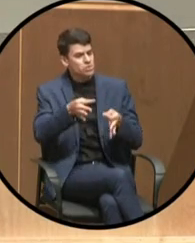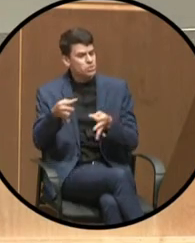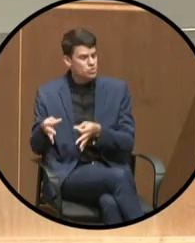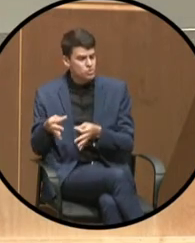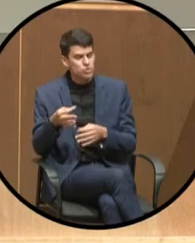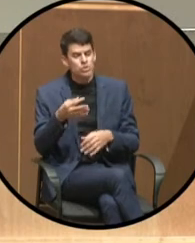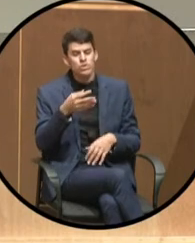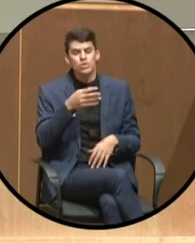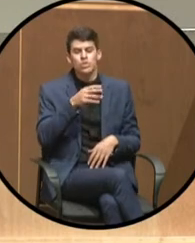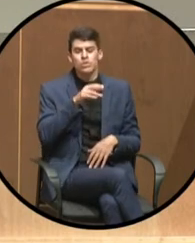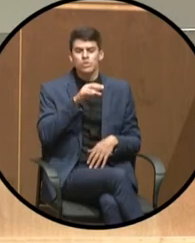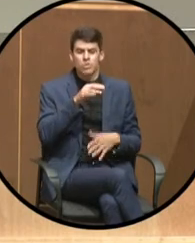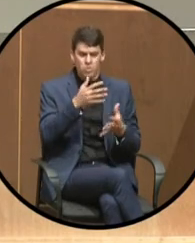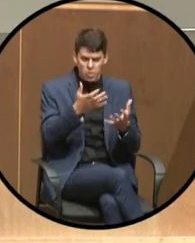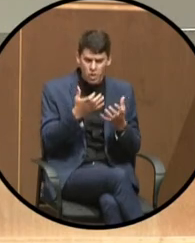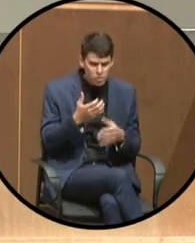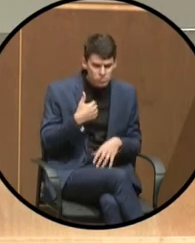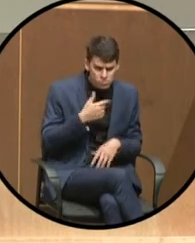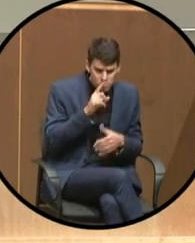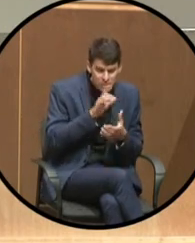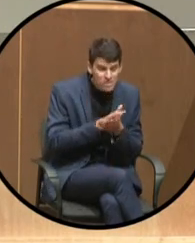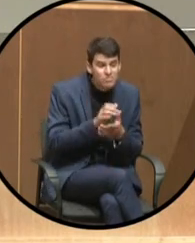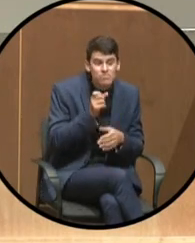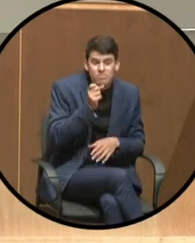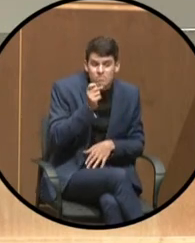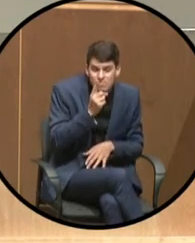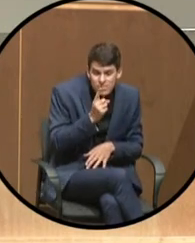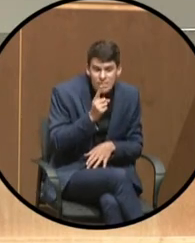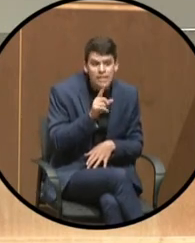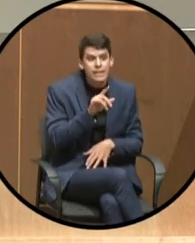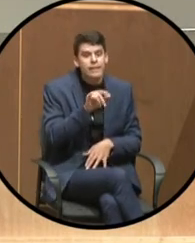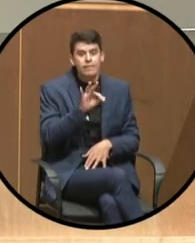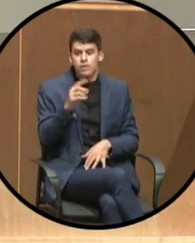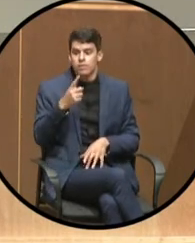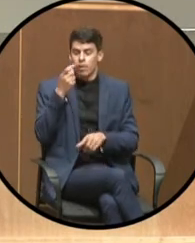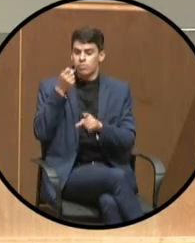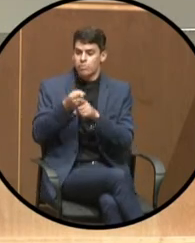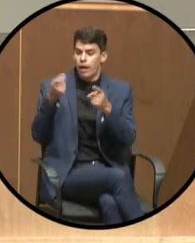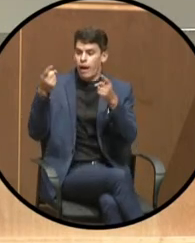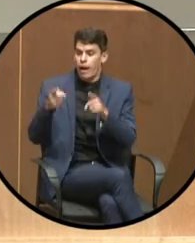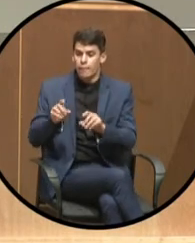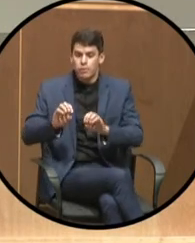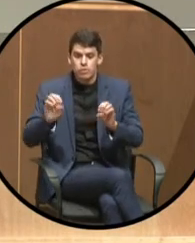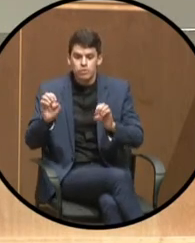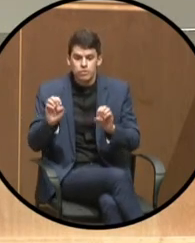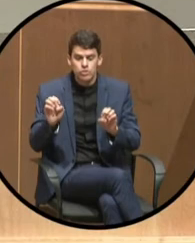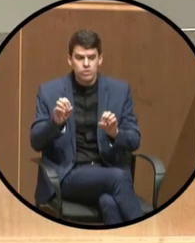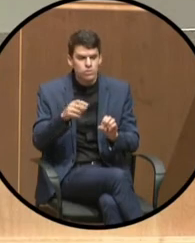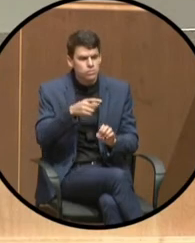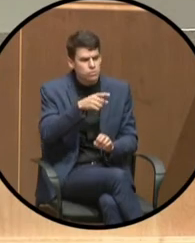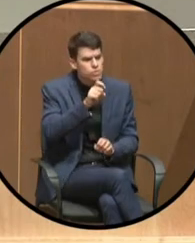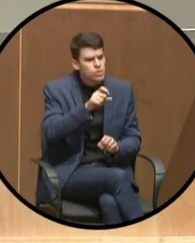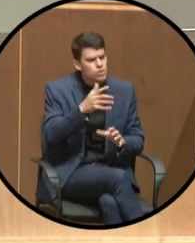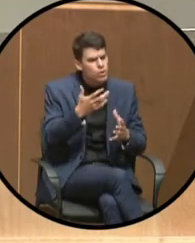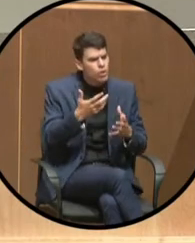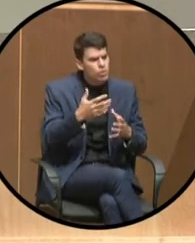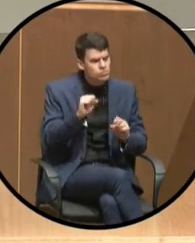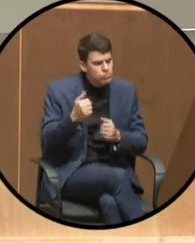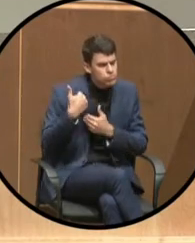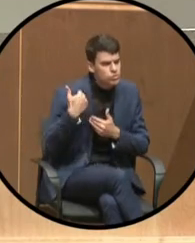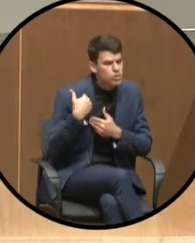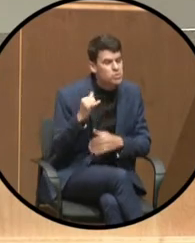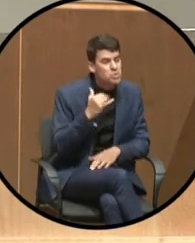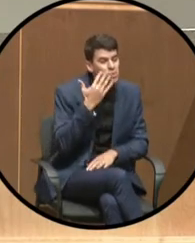want their children. But at the same token, if something happens, you need to also take that responsibility, because that was based on a decision that